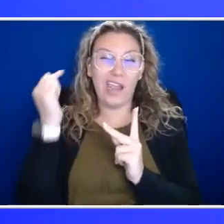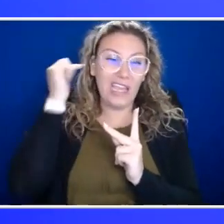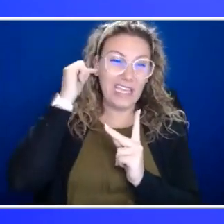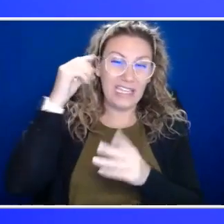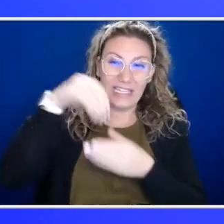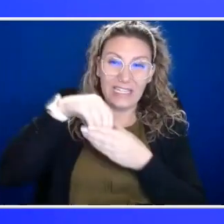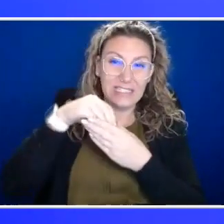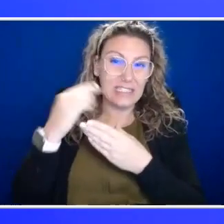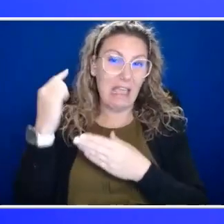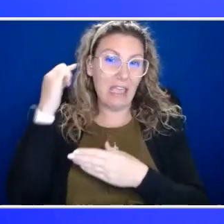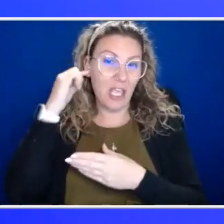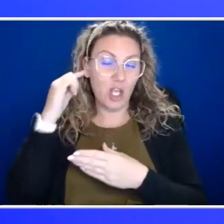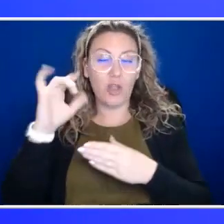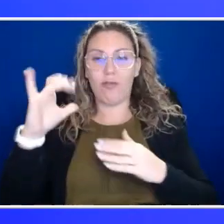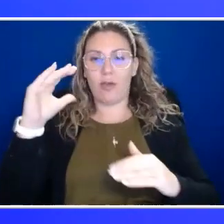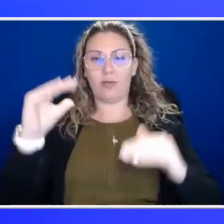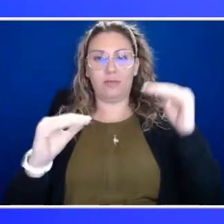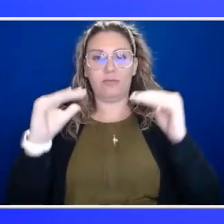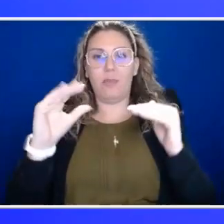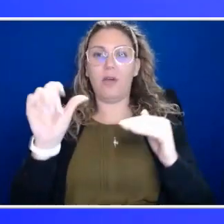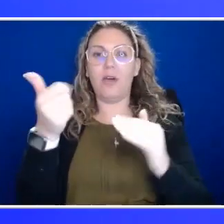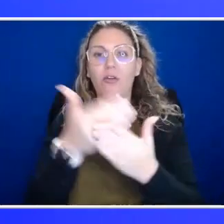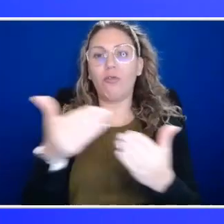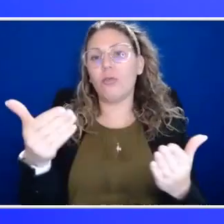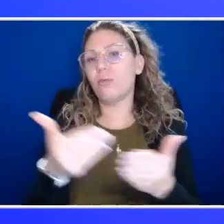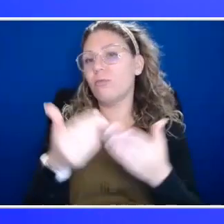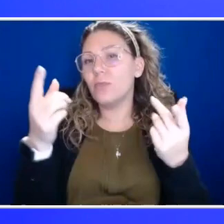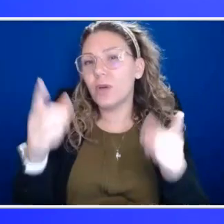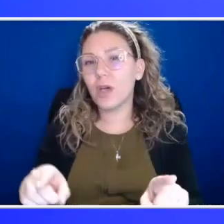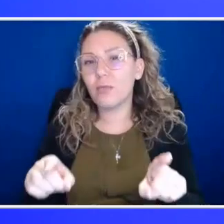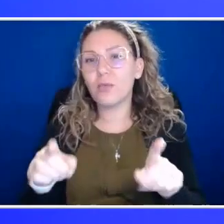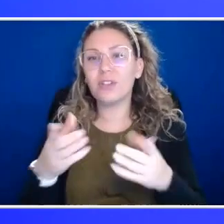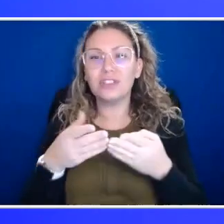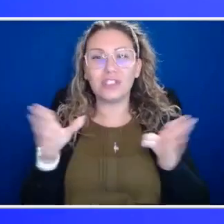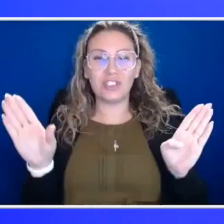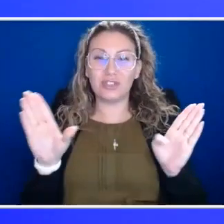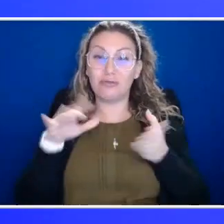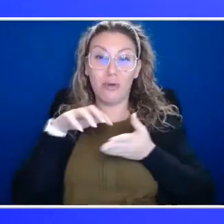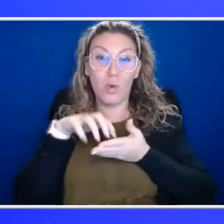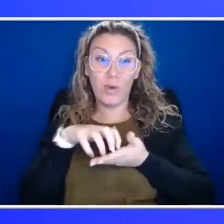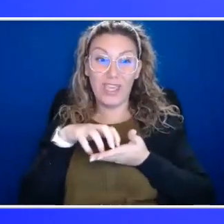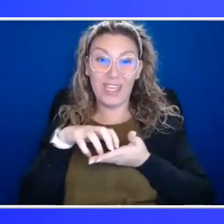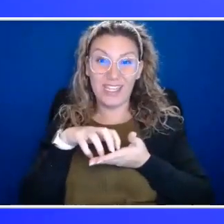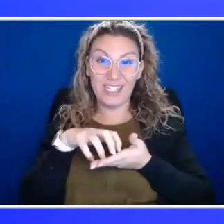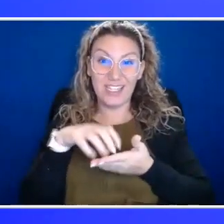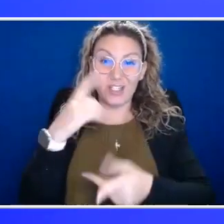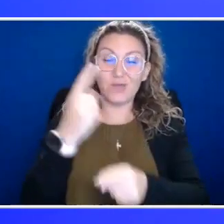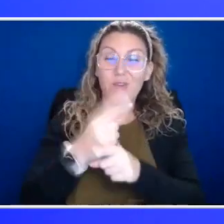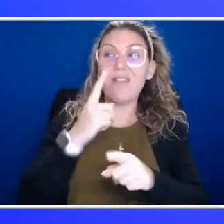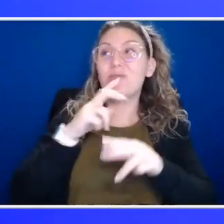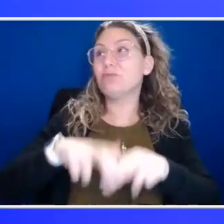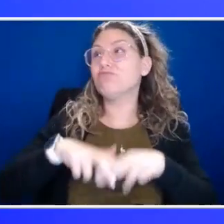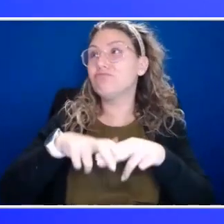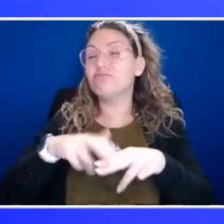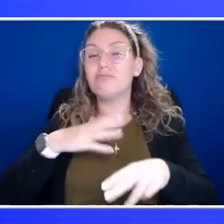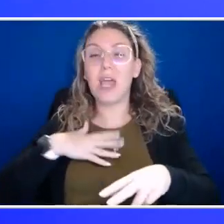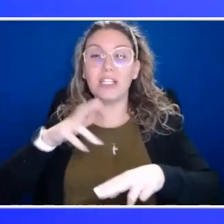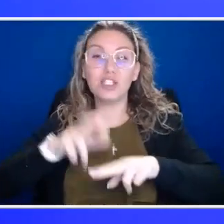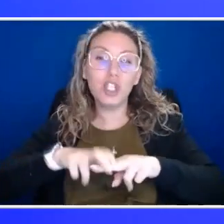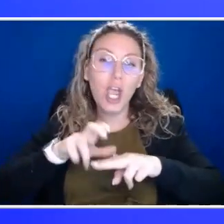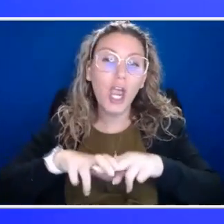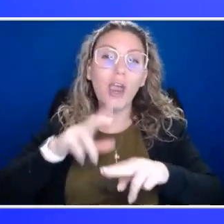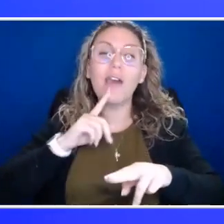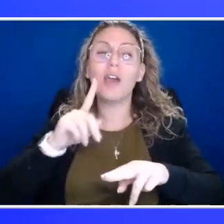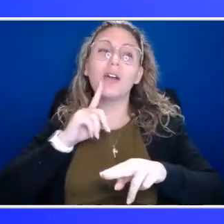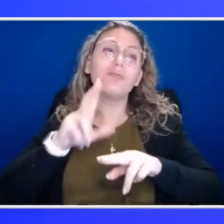right? Other things that can lead to falls are just general weakness, right? I've been sitting in my chair, I hang out in my chair most of the time, I go